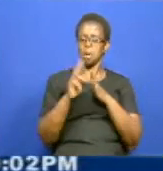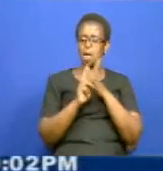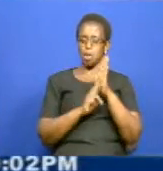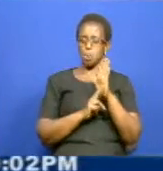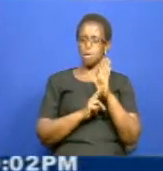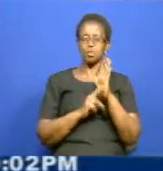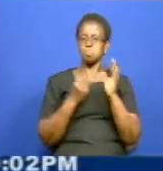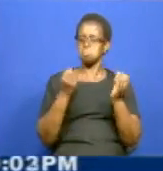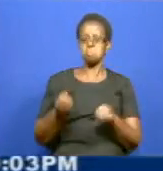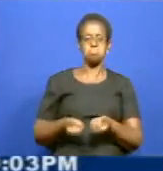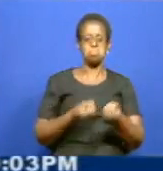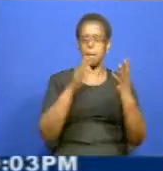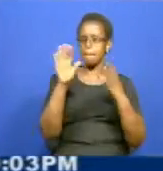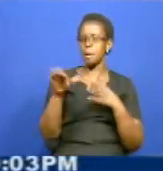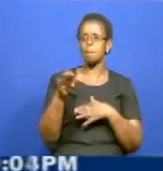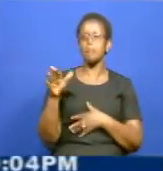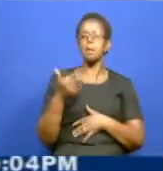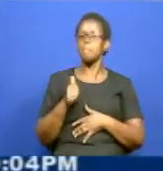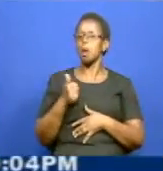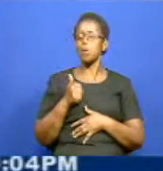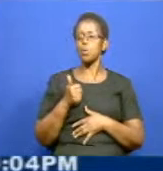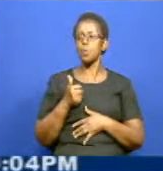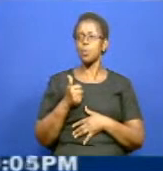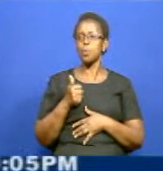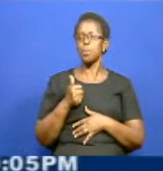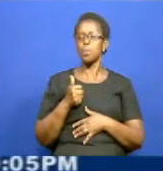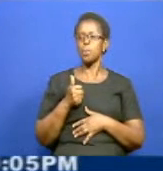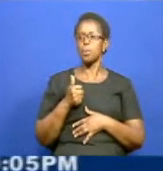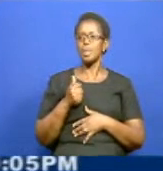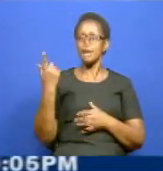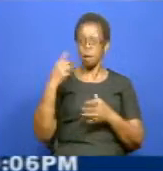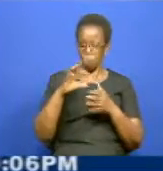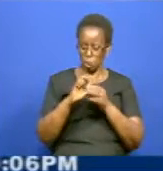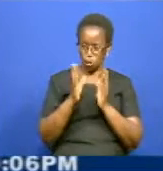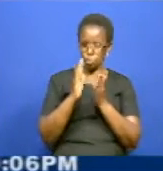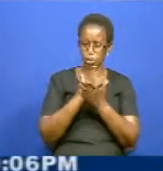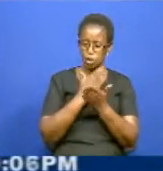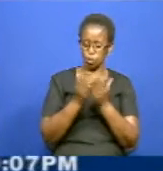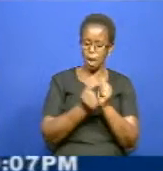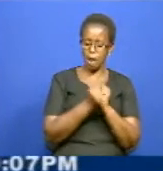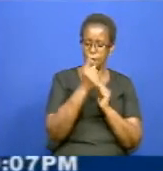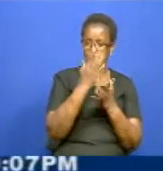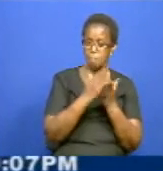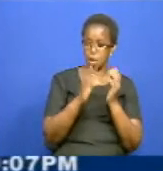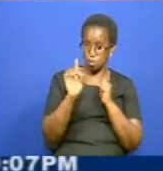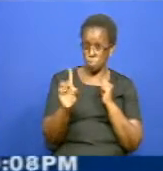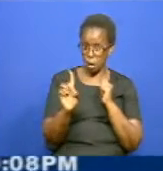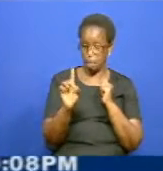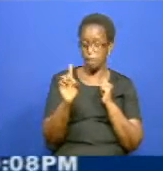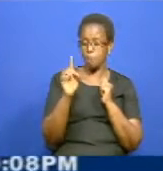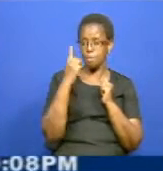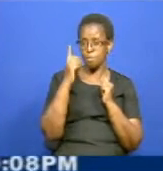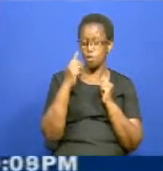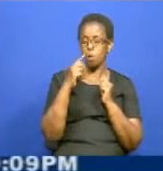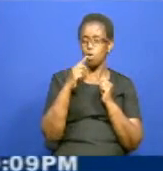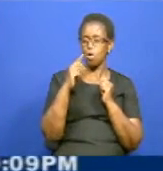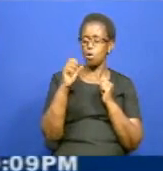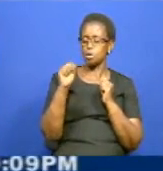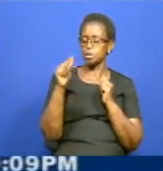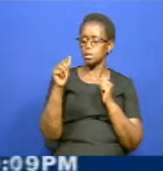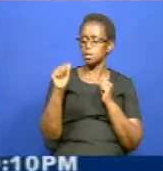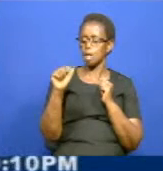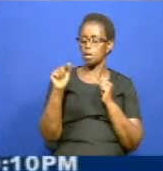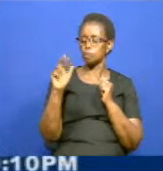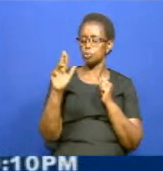to Parliament for consideration, contrary to Section 11(1) of the Statutory Instruments Act number 23